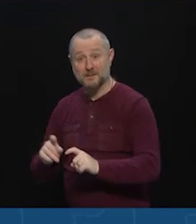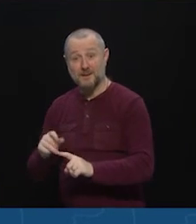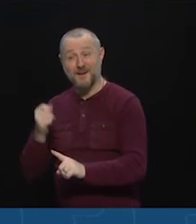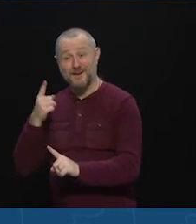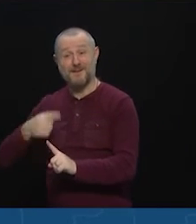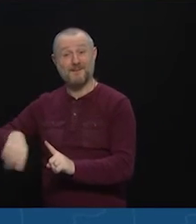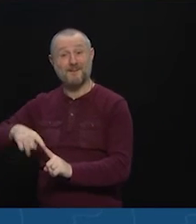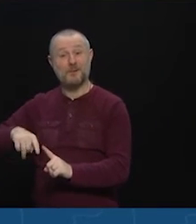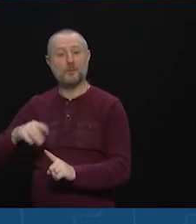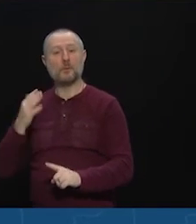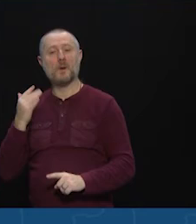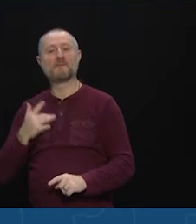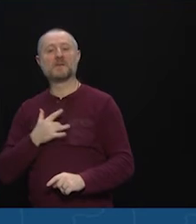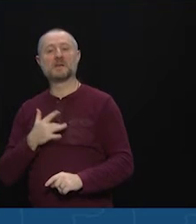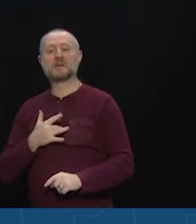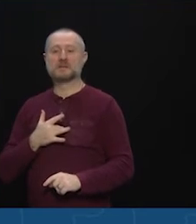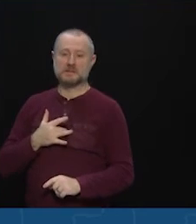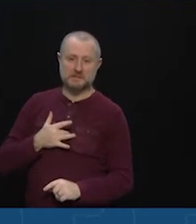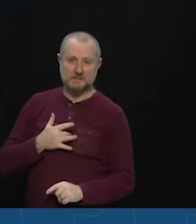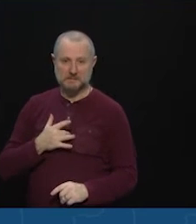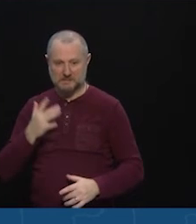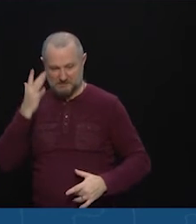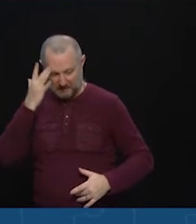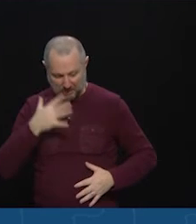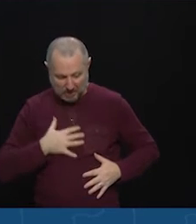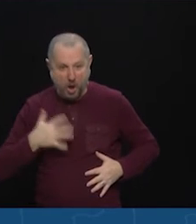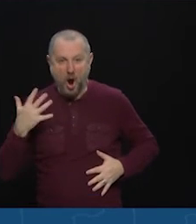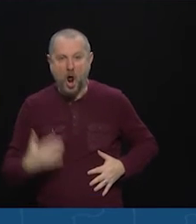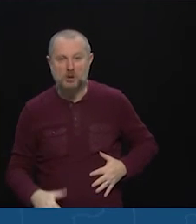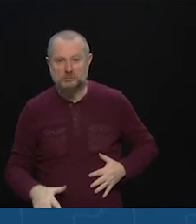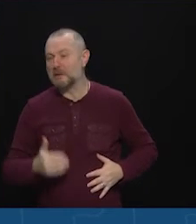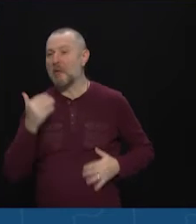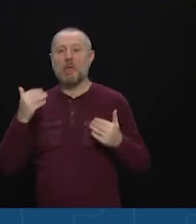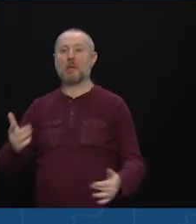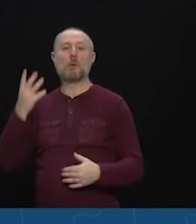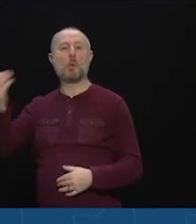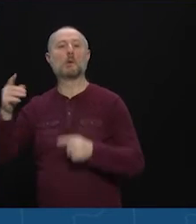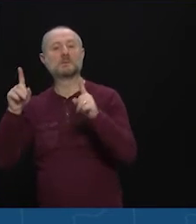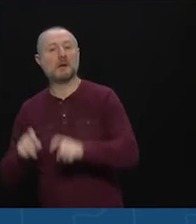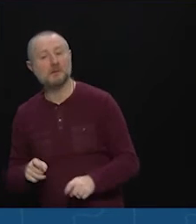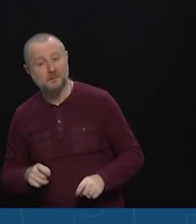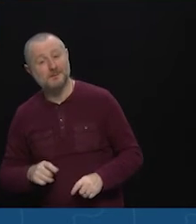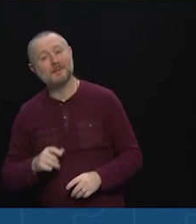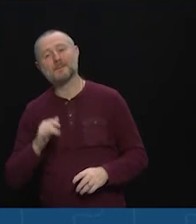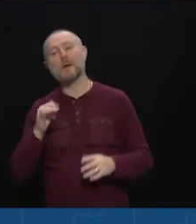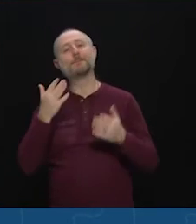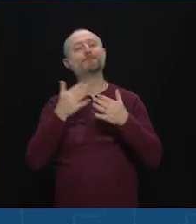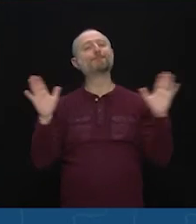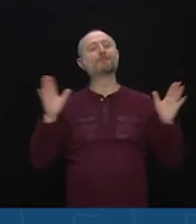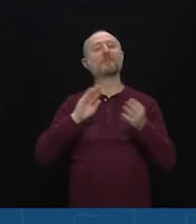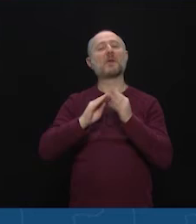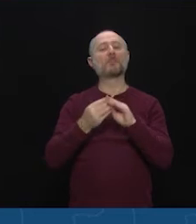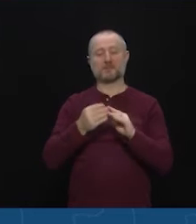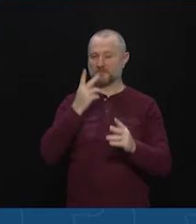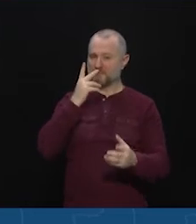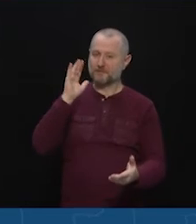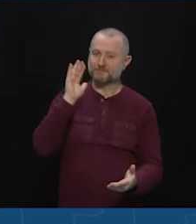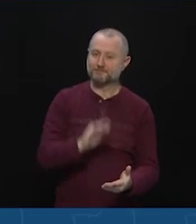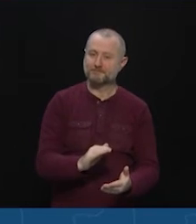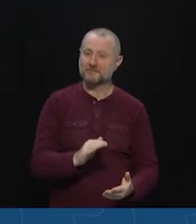yesterday, our statewide positive cases are definitely falling down. We had about 12,484,